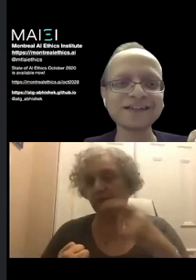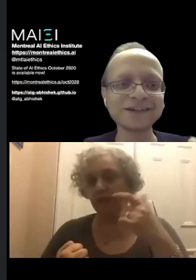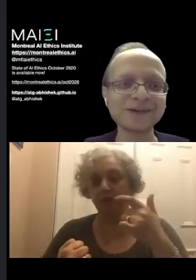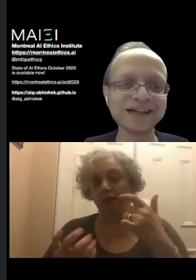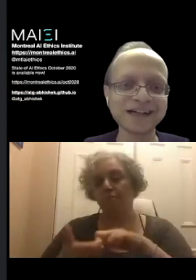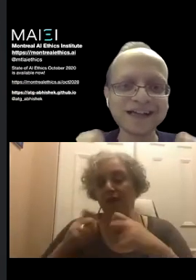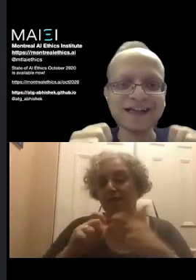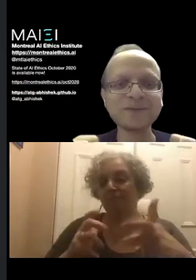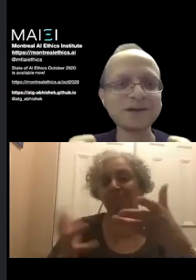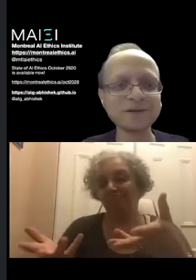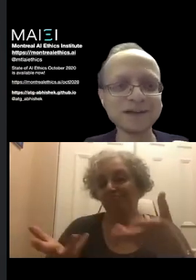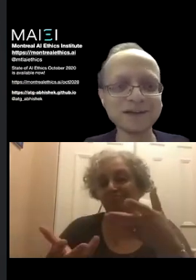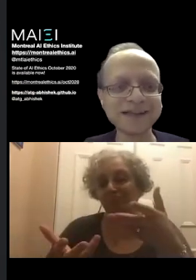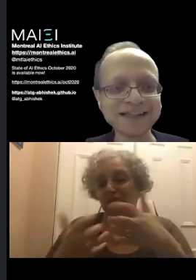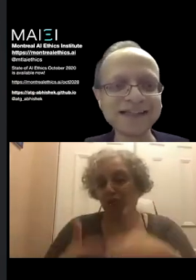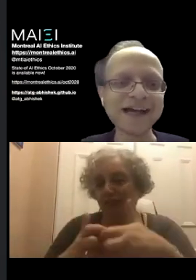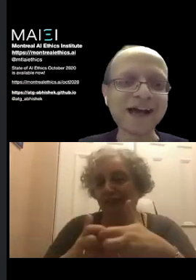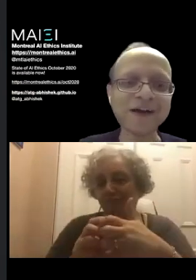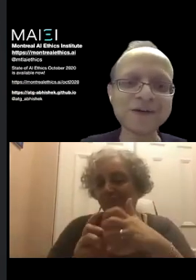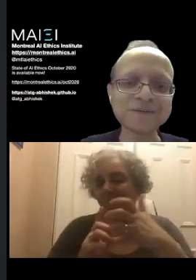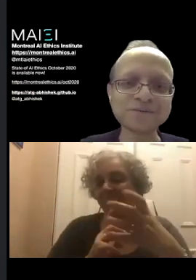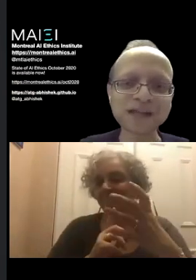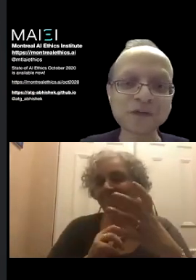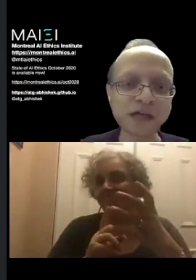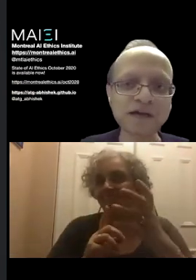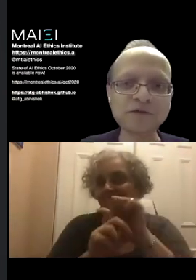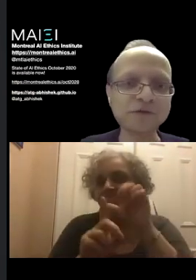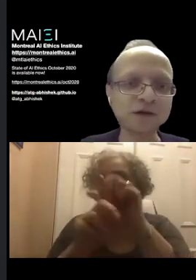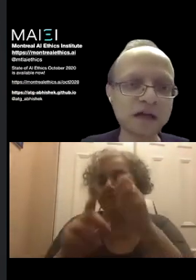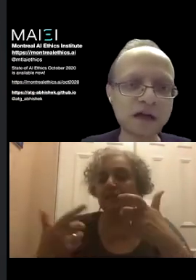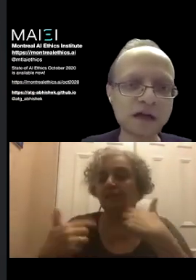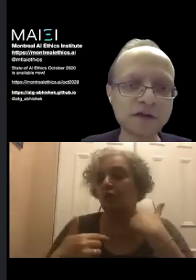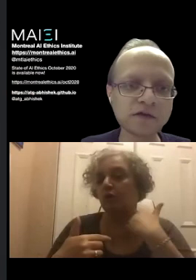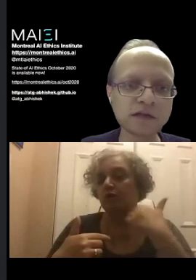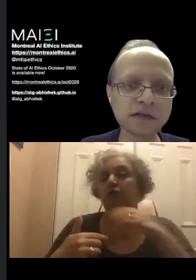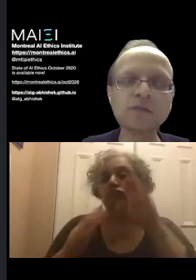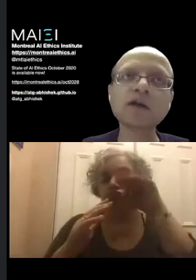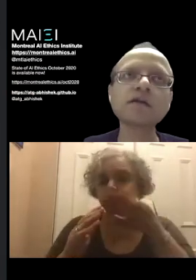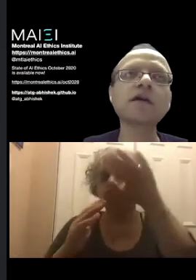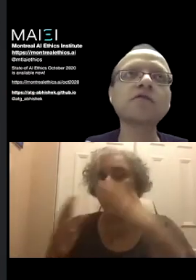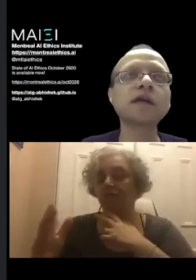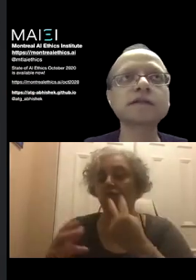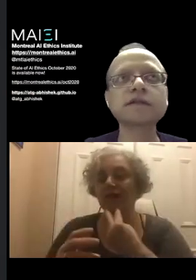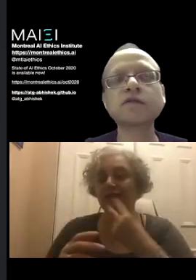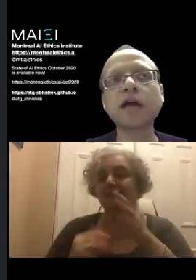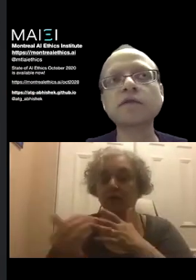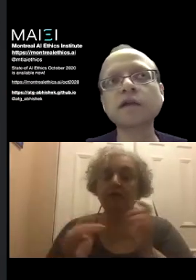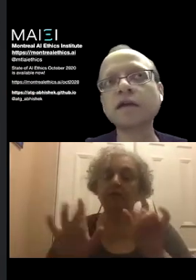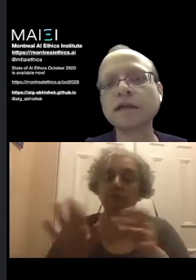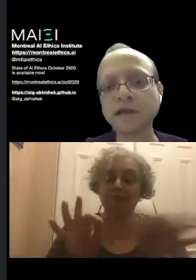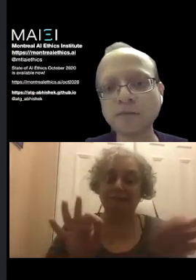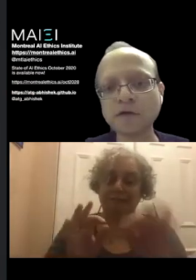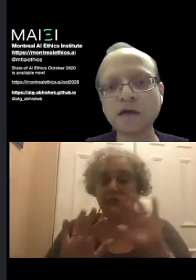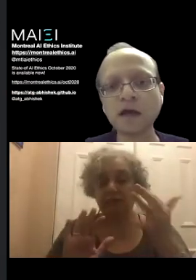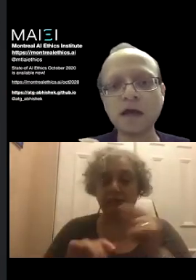with. So bear with me on that. So yeah, if we're, you know, thinking about robustness to